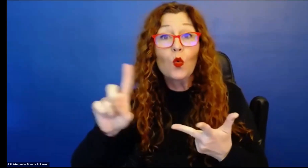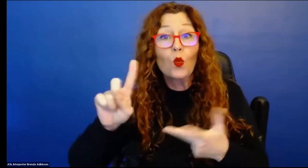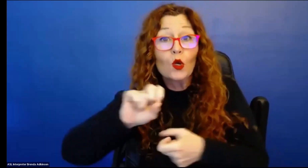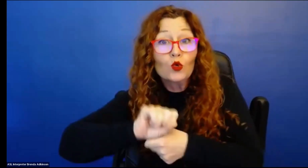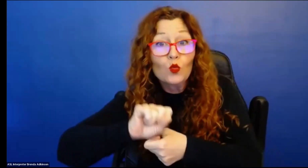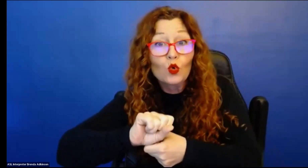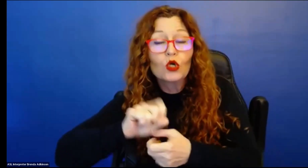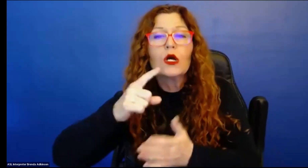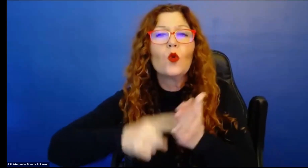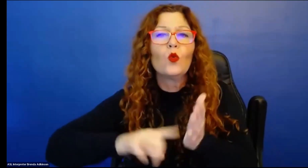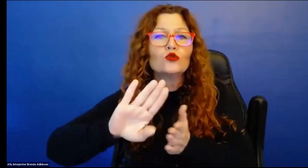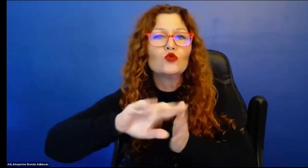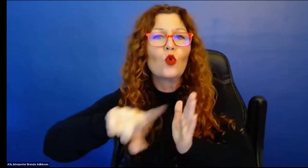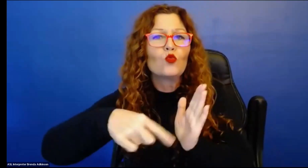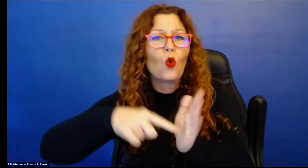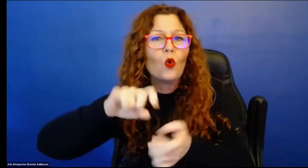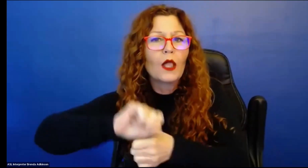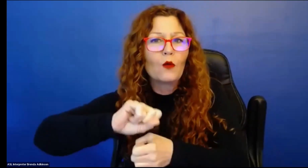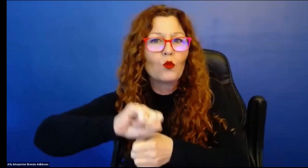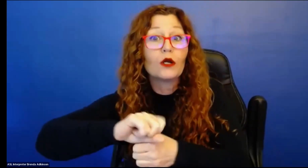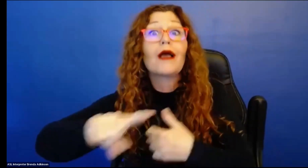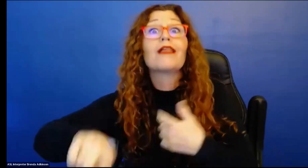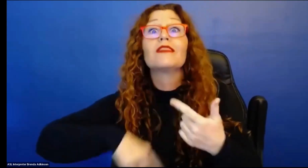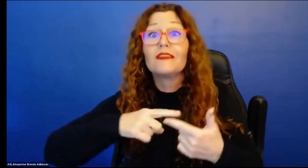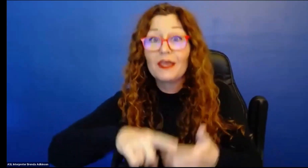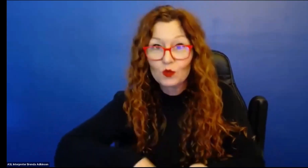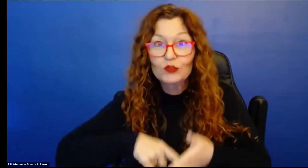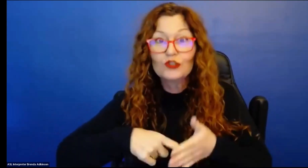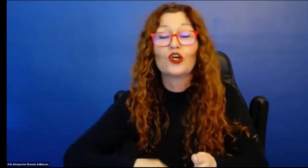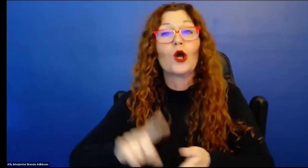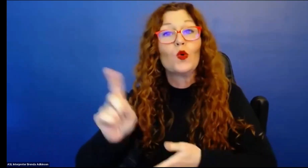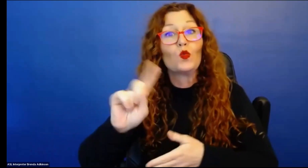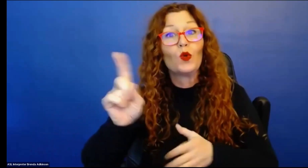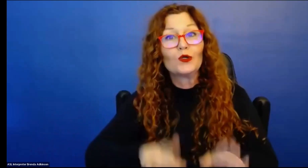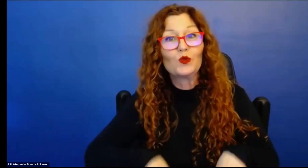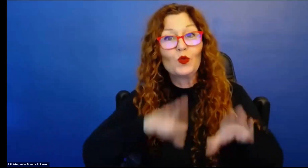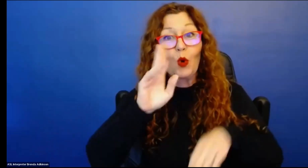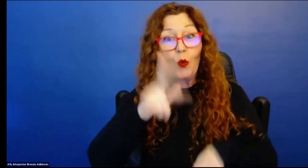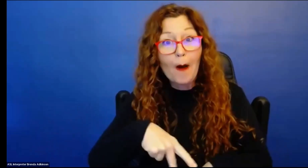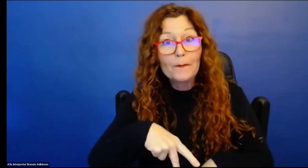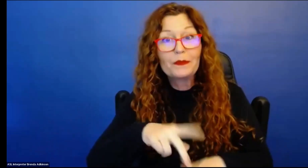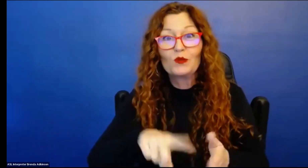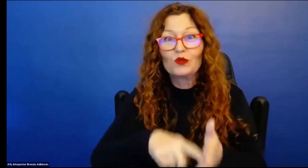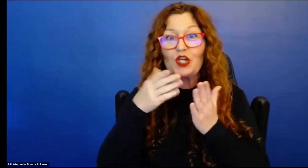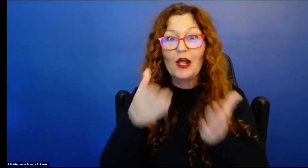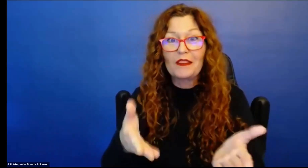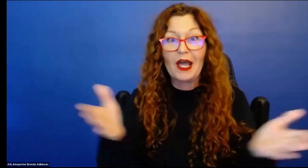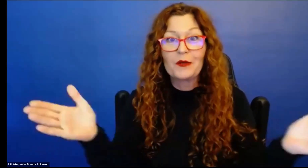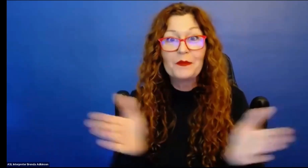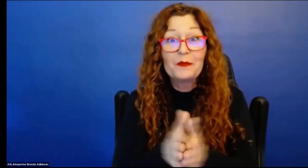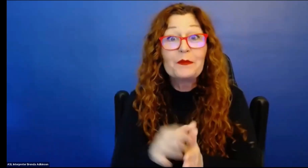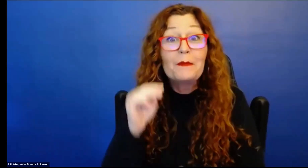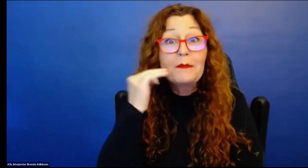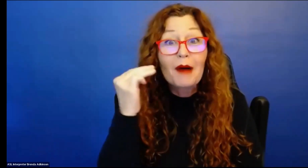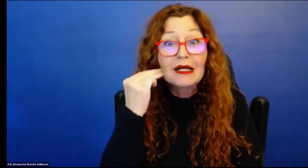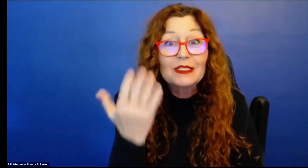with where did you grow up? And we'll start there and then we'll pass it back. Monse, you can go ahead.